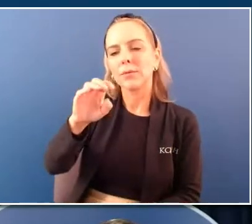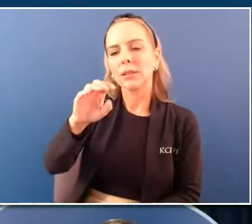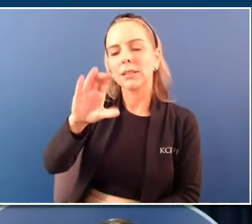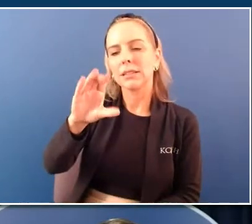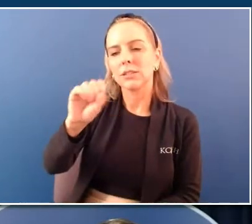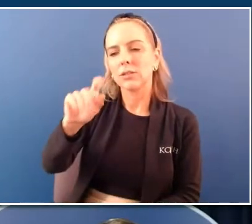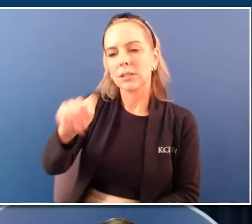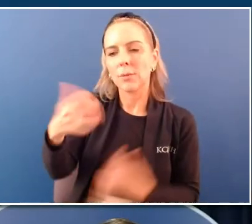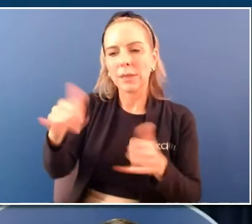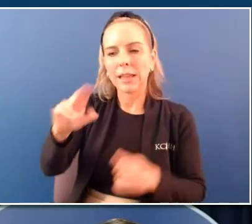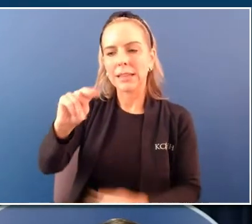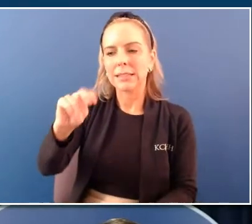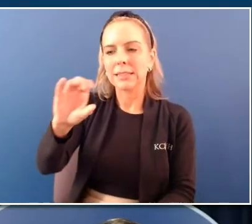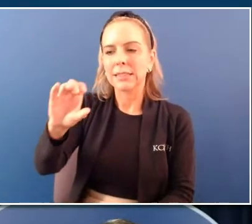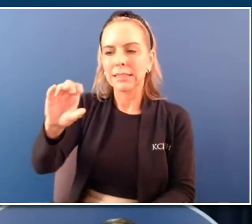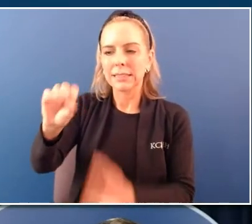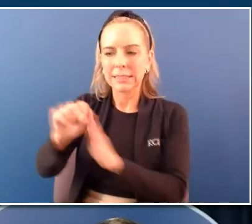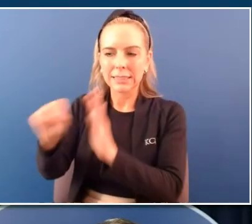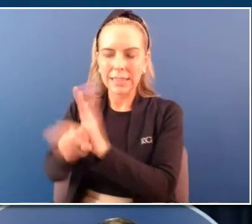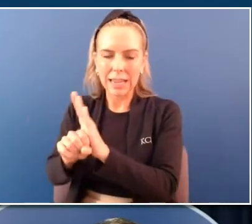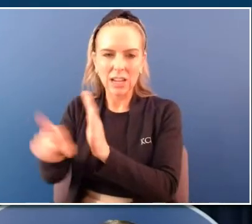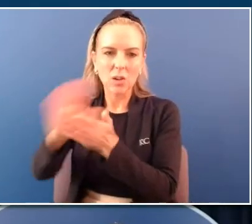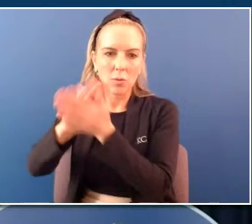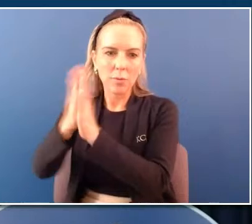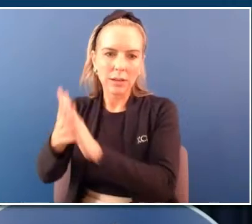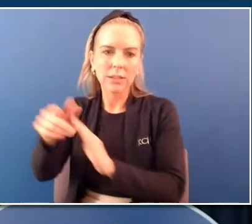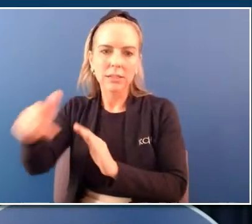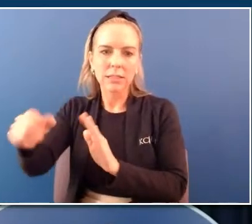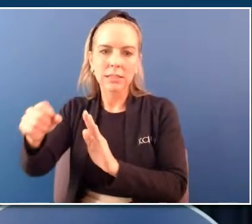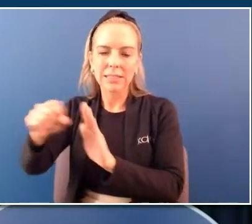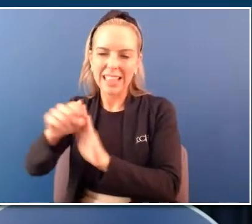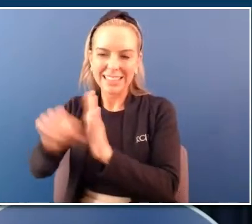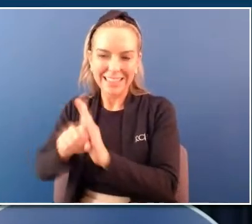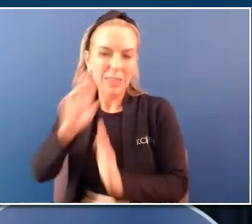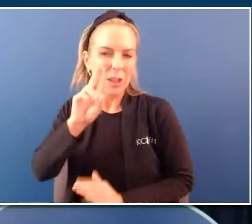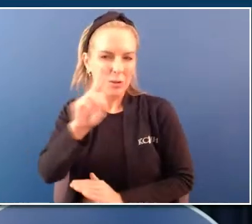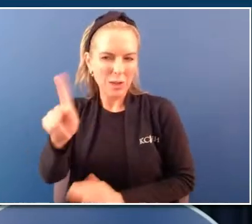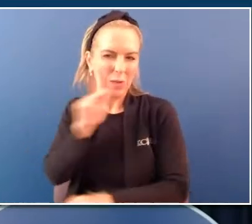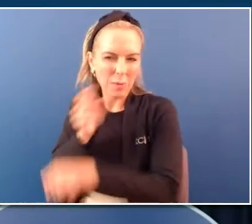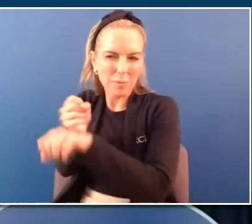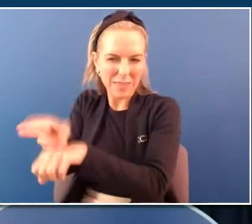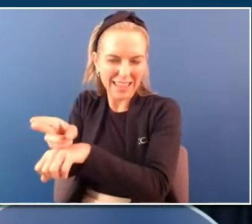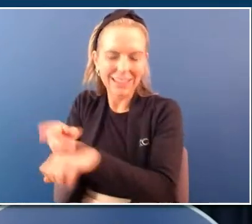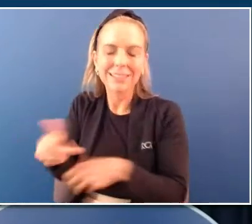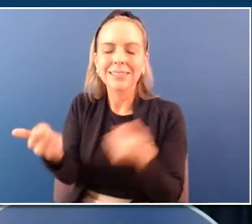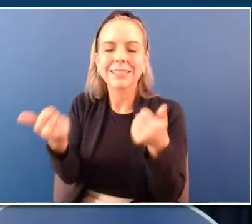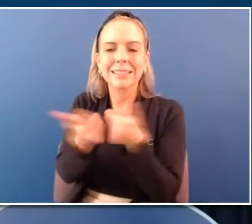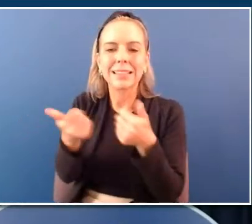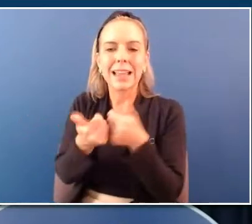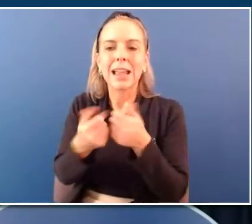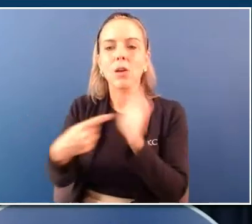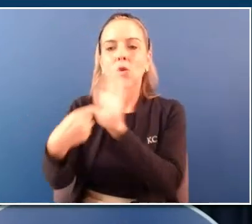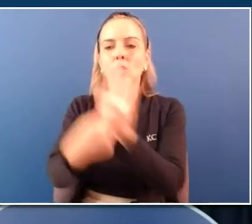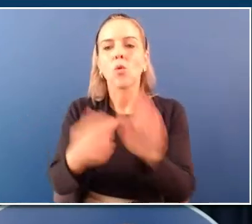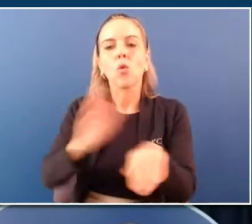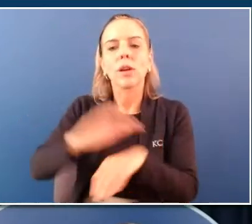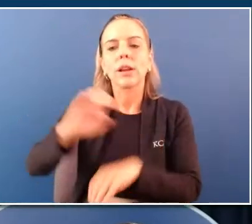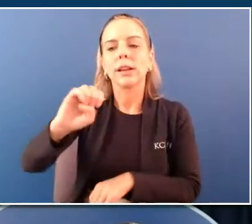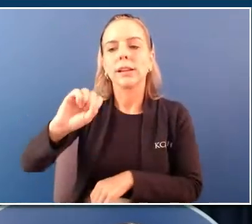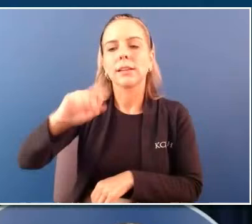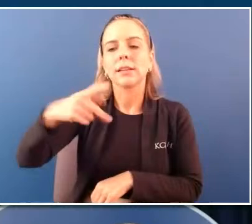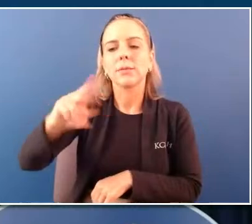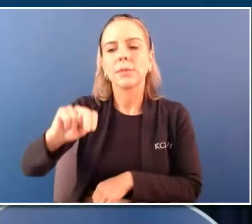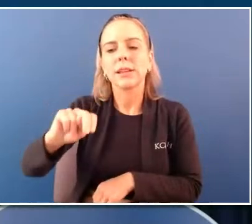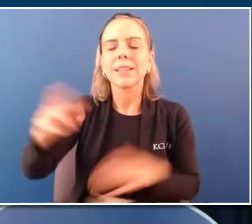State, which will in the future be known as the team that UK beat. The game will be broadcast on ESPN, so let's come